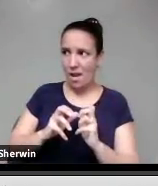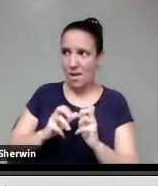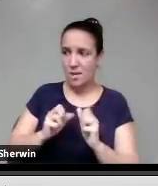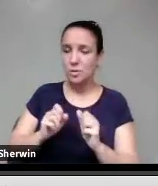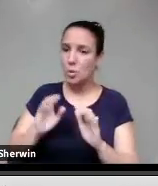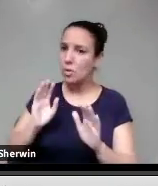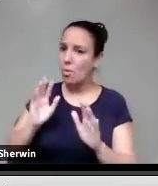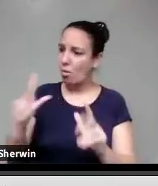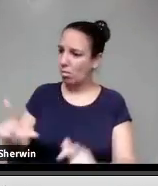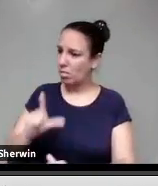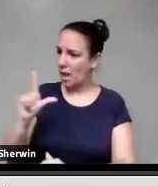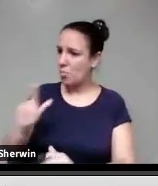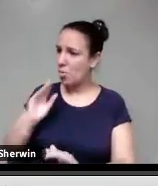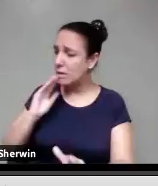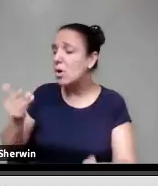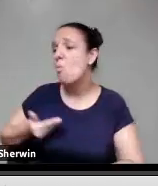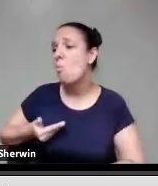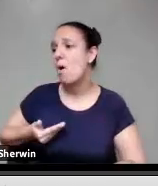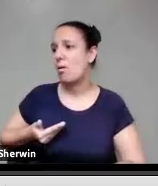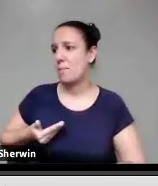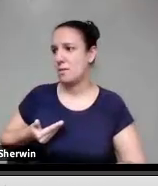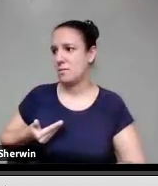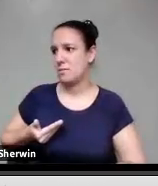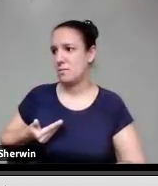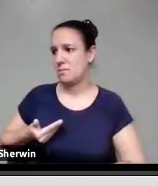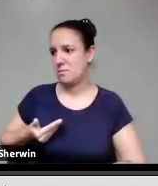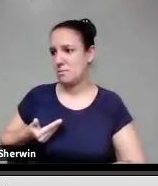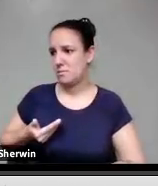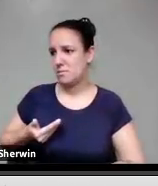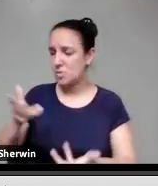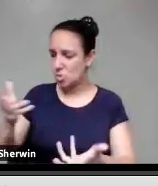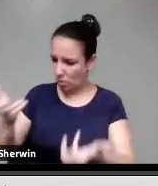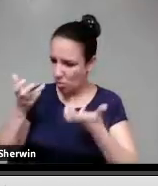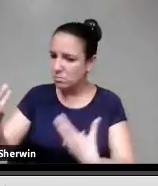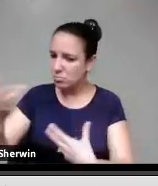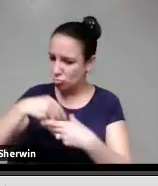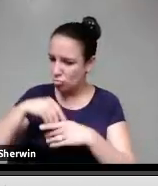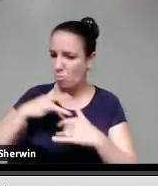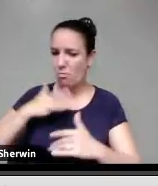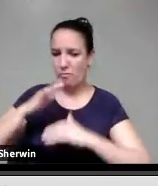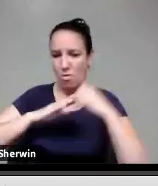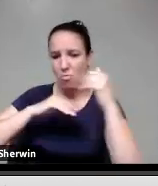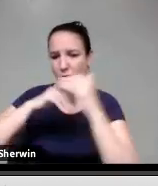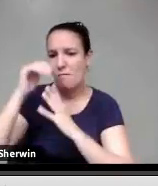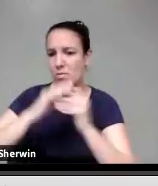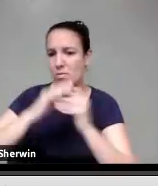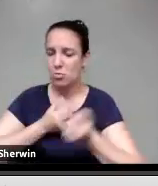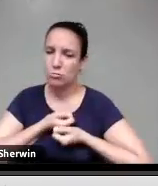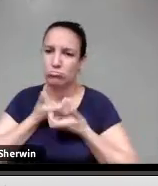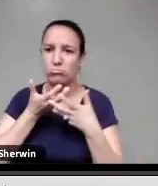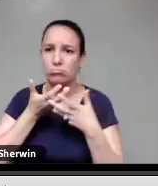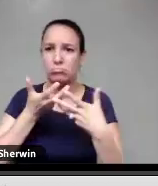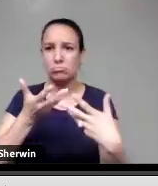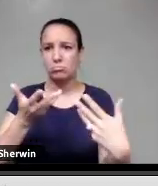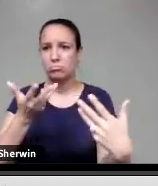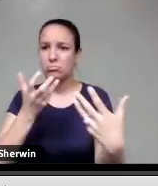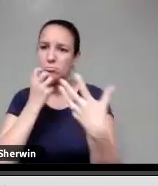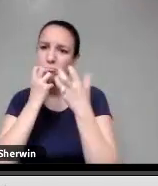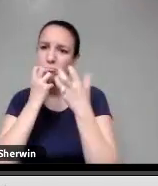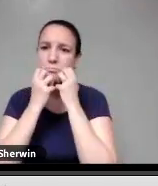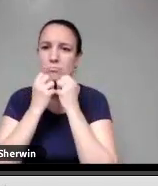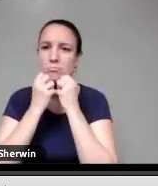the world. And if you know that's what they're going to feel, you make sure that you exude that welcoming, nurturing,